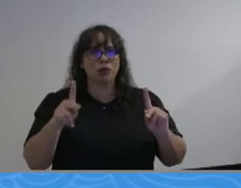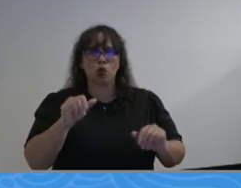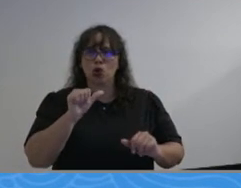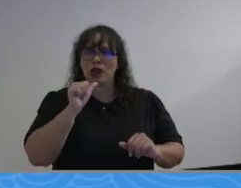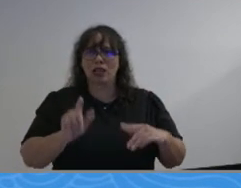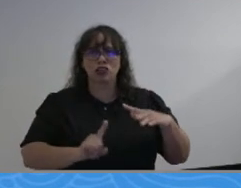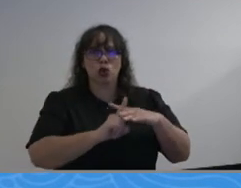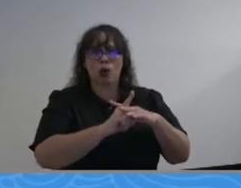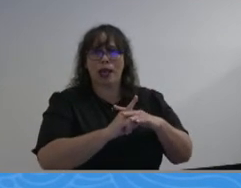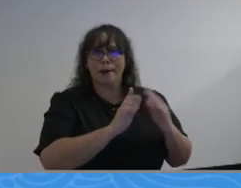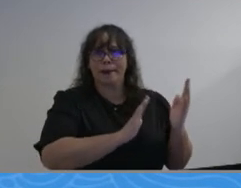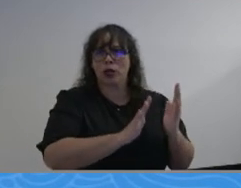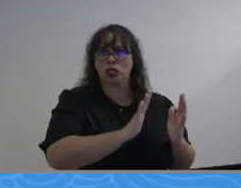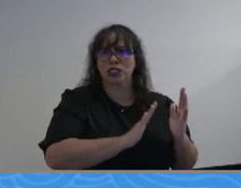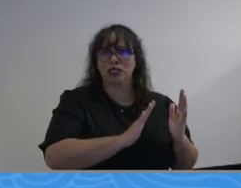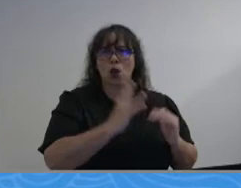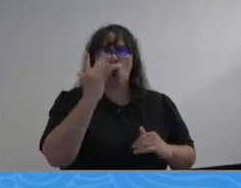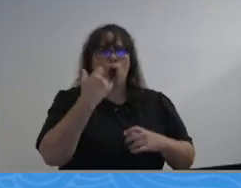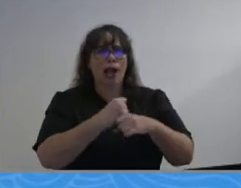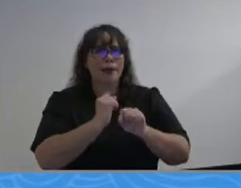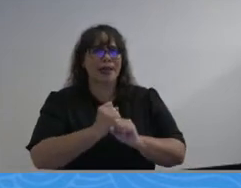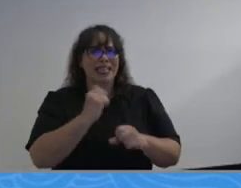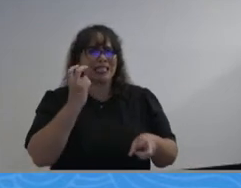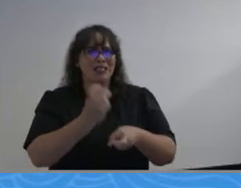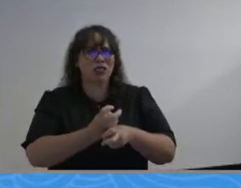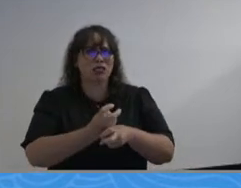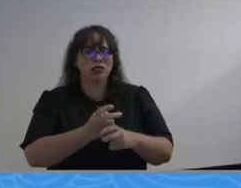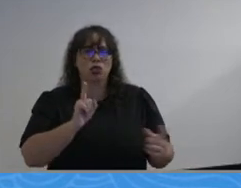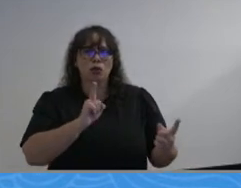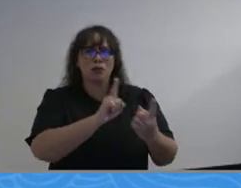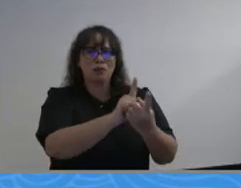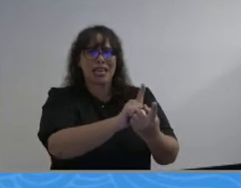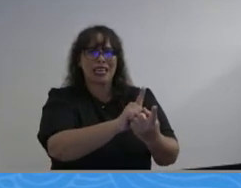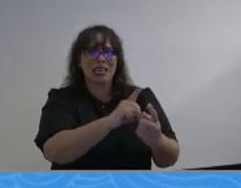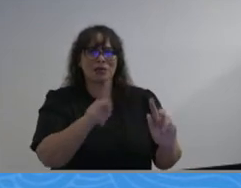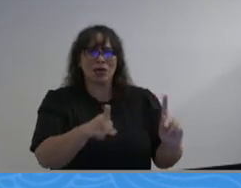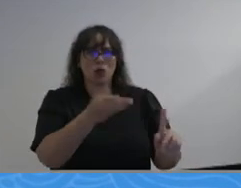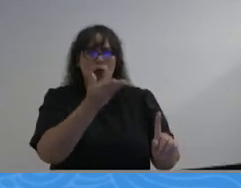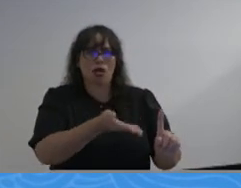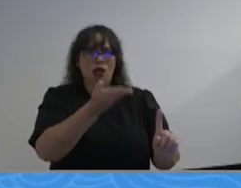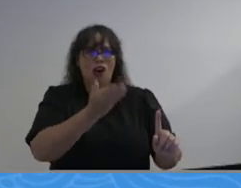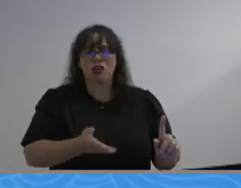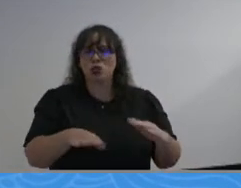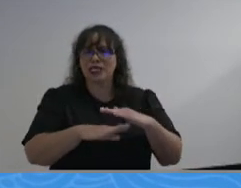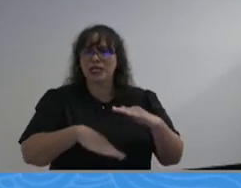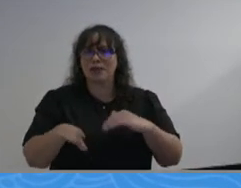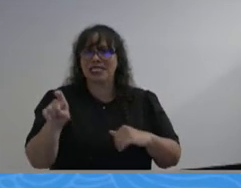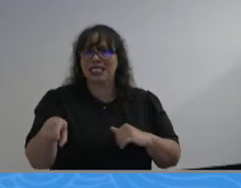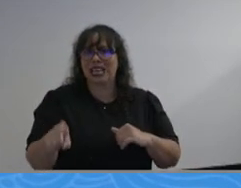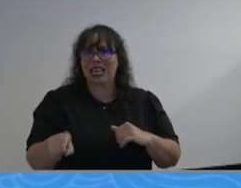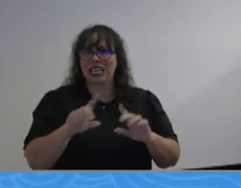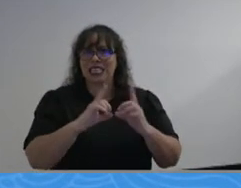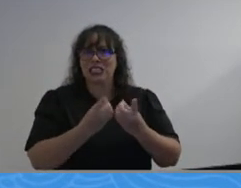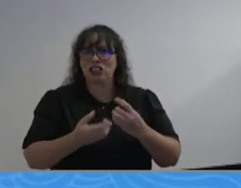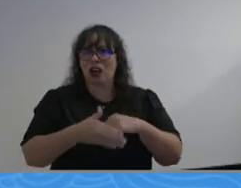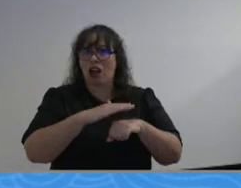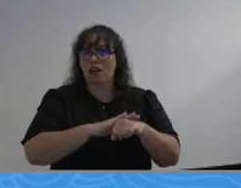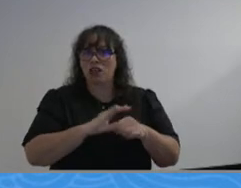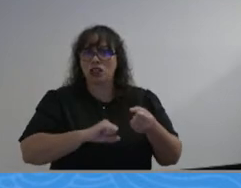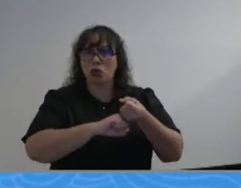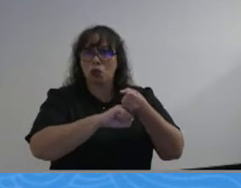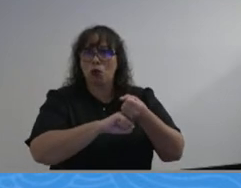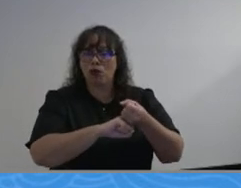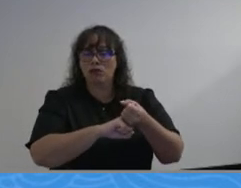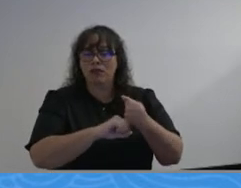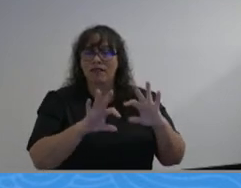difficult? As we always say, you know, meet people where they are. So I think that's a basic need that the district can cover and help support families. But